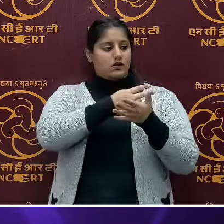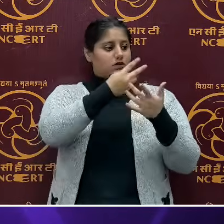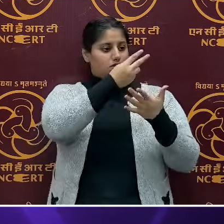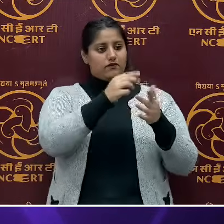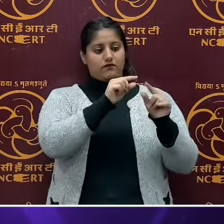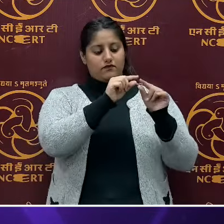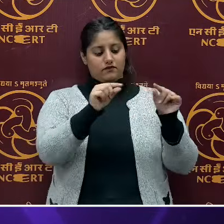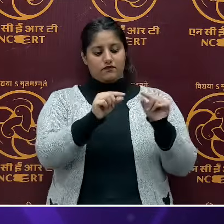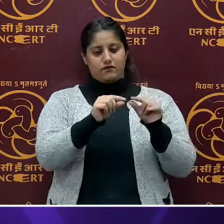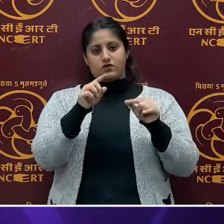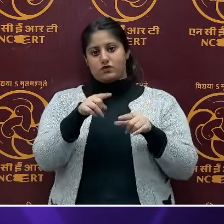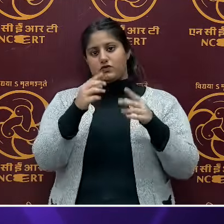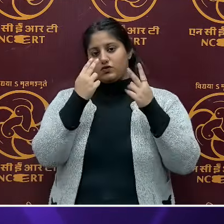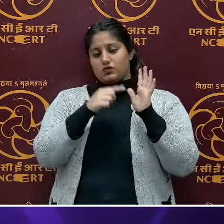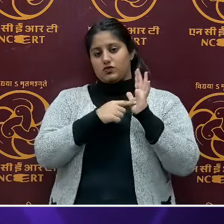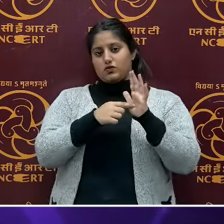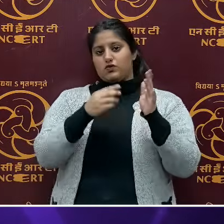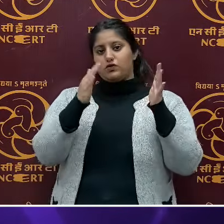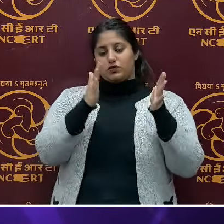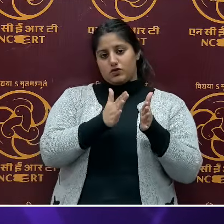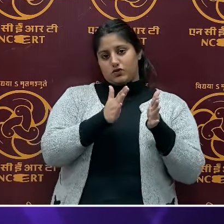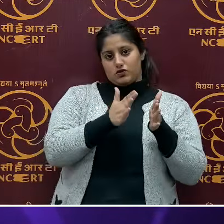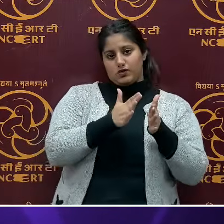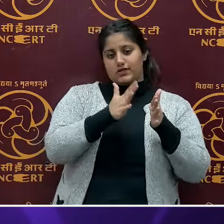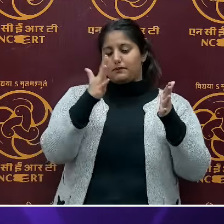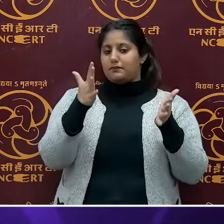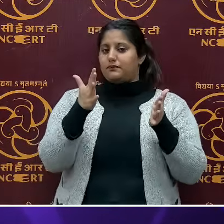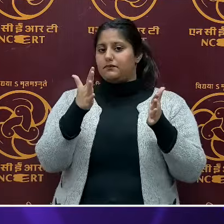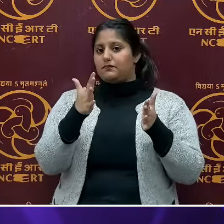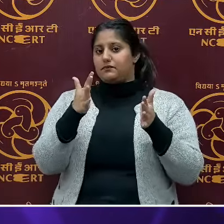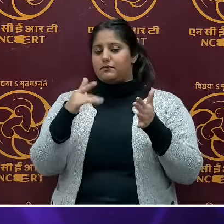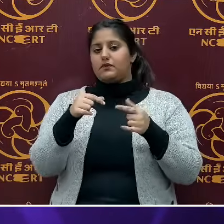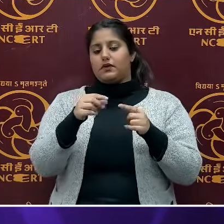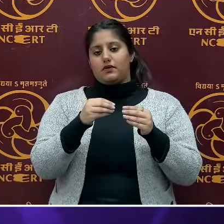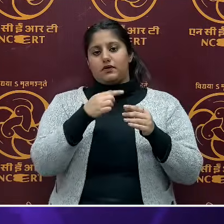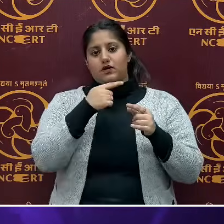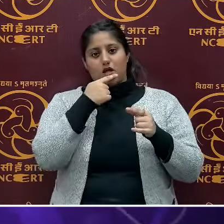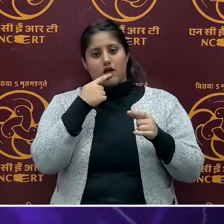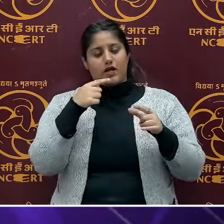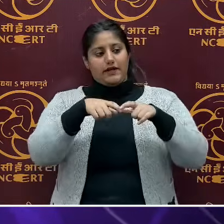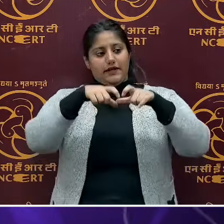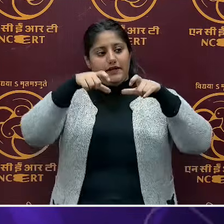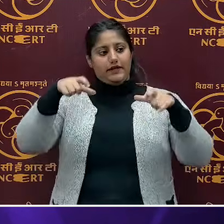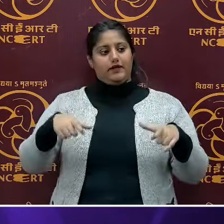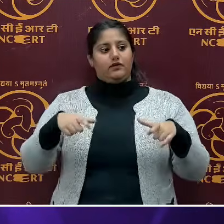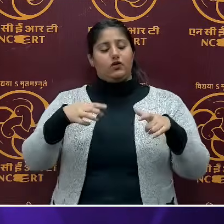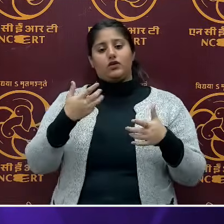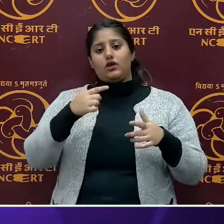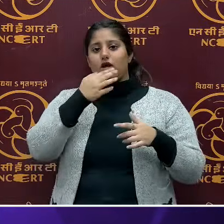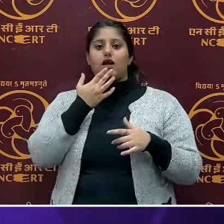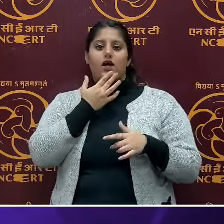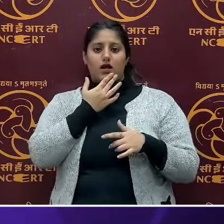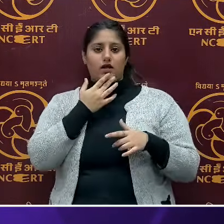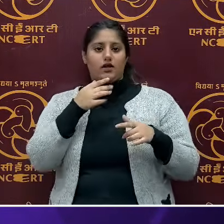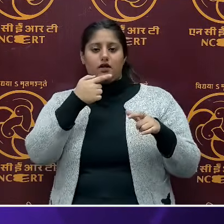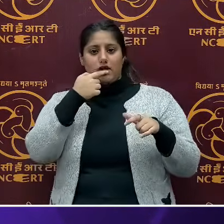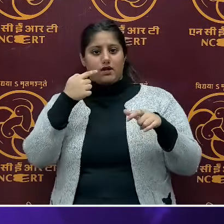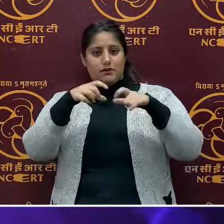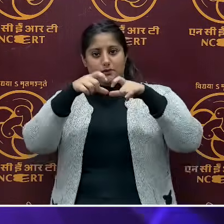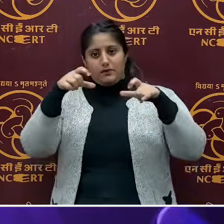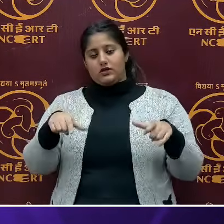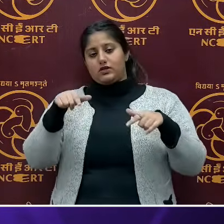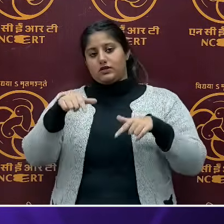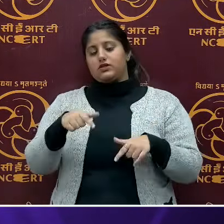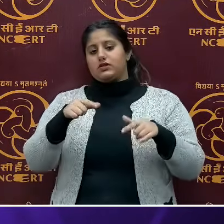a small portion of a long brick wall with patterns made using colored bricks. Each wall continues